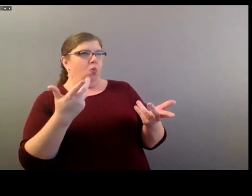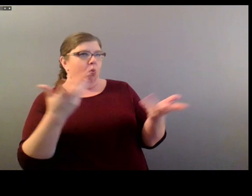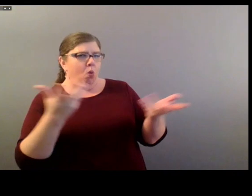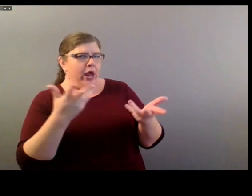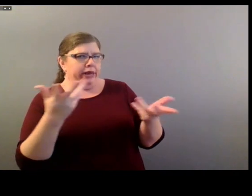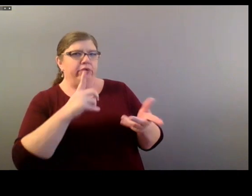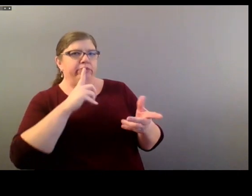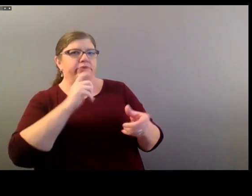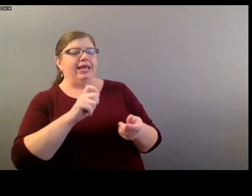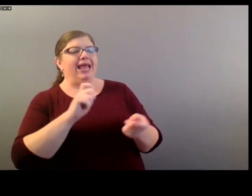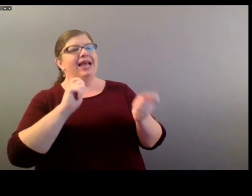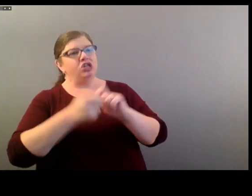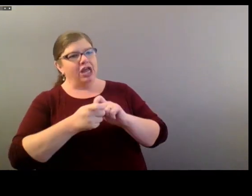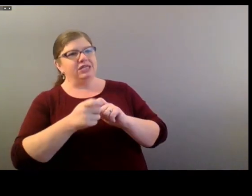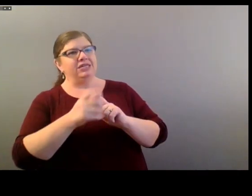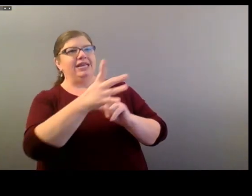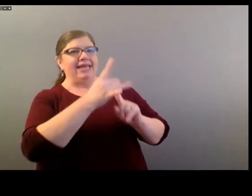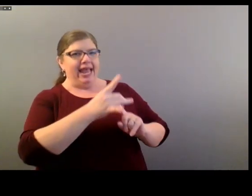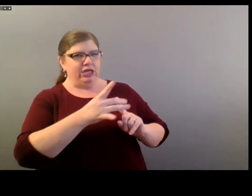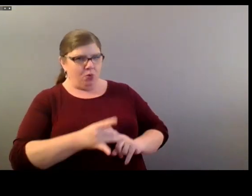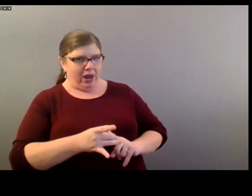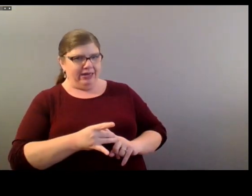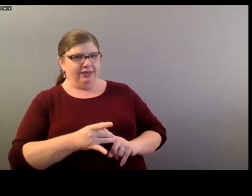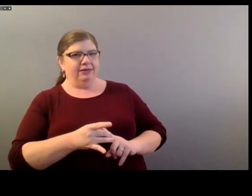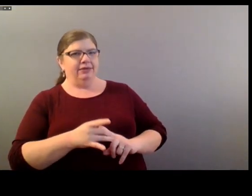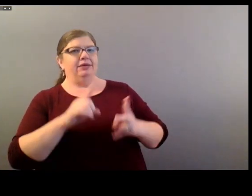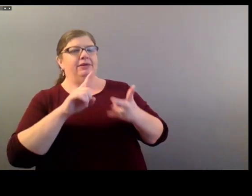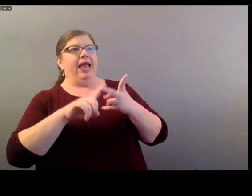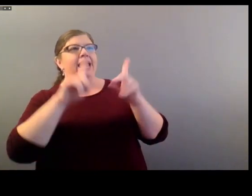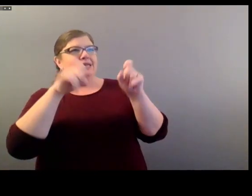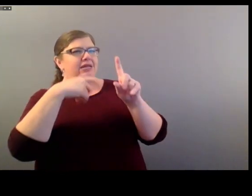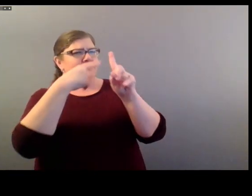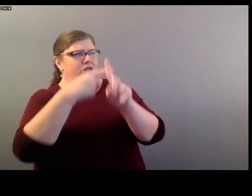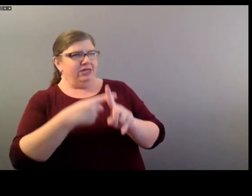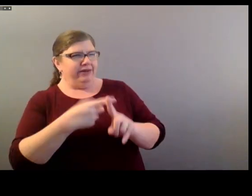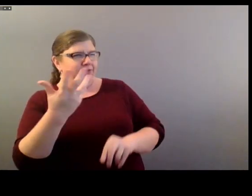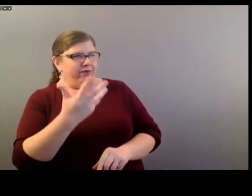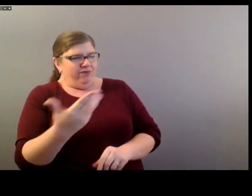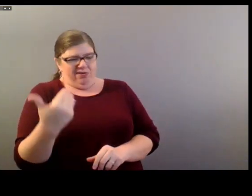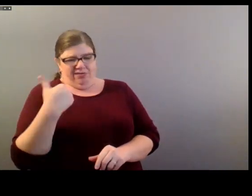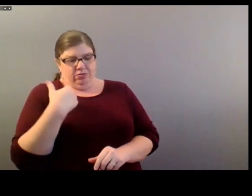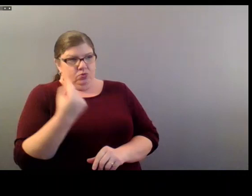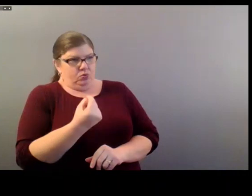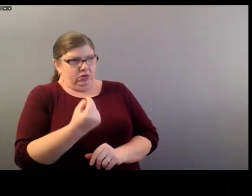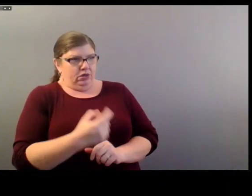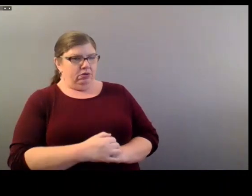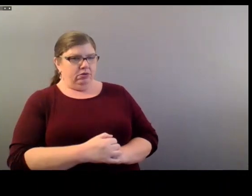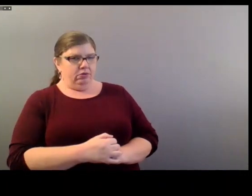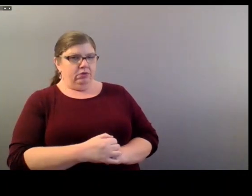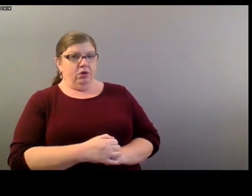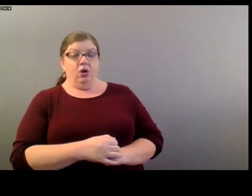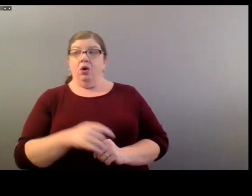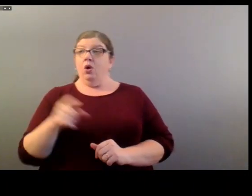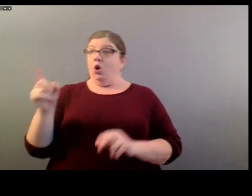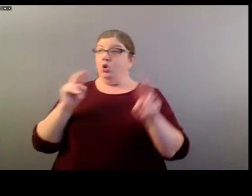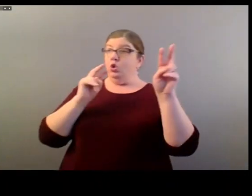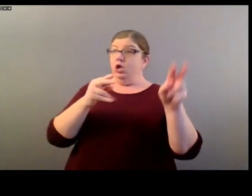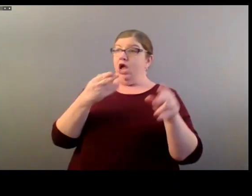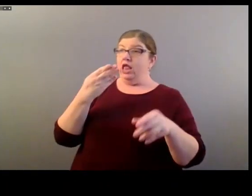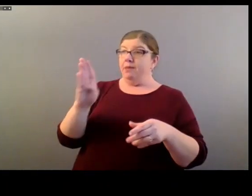the adjusted case rate and the test positivity rates for those periods? So are you looking at the